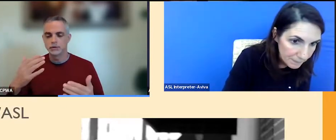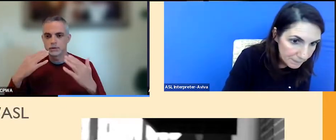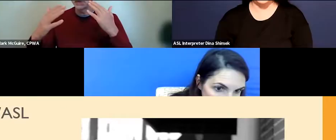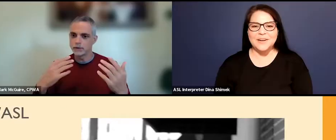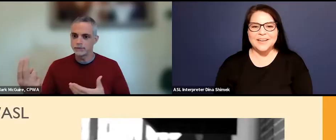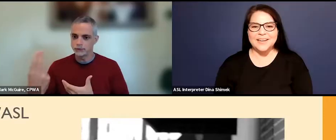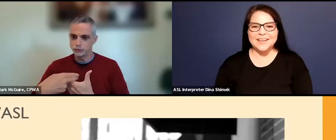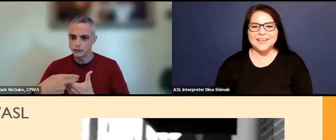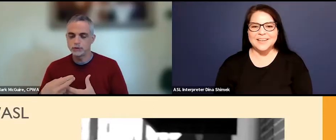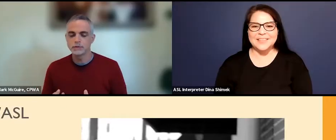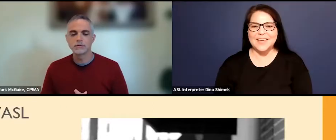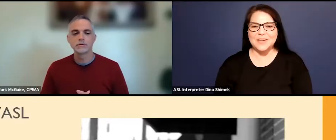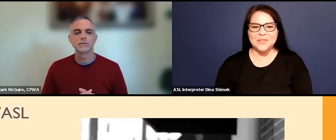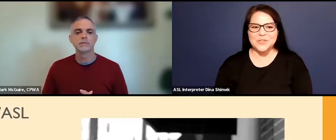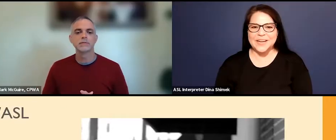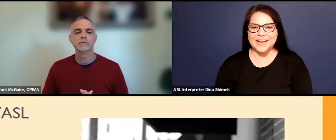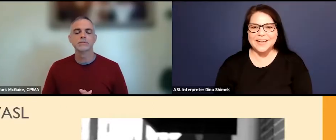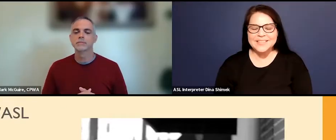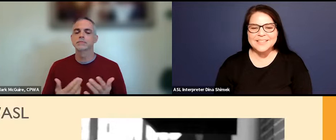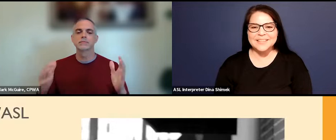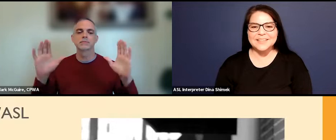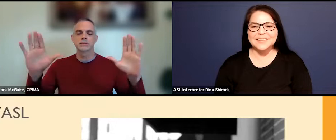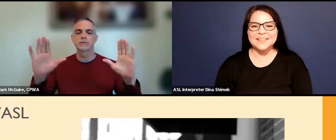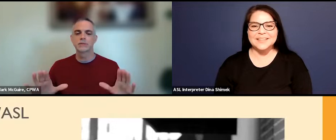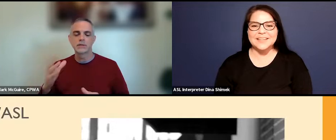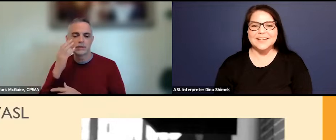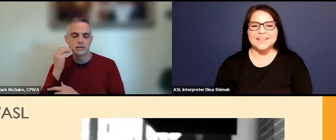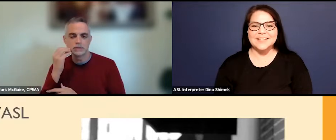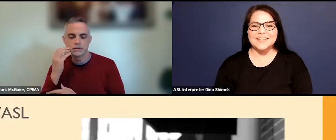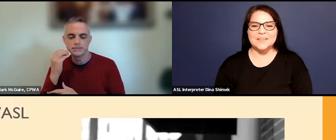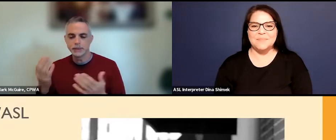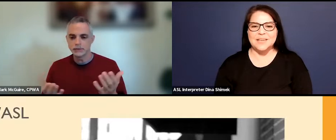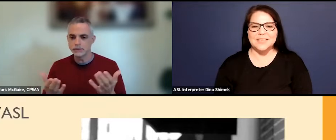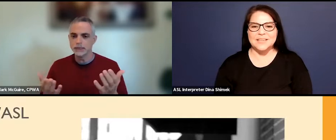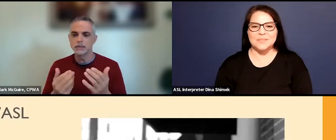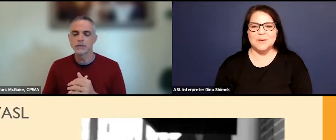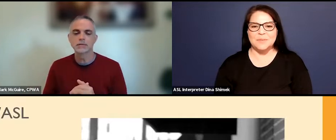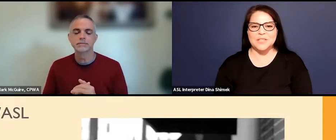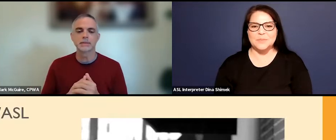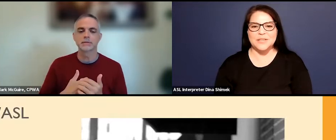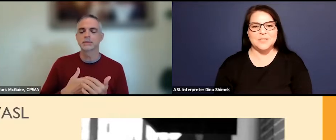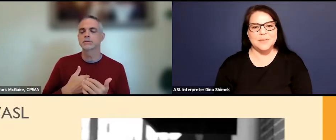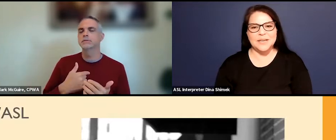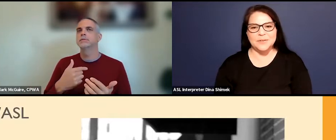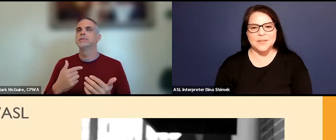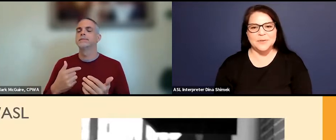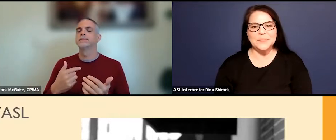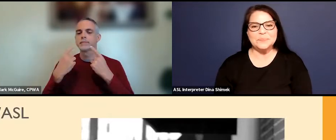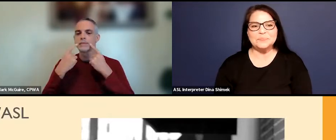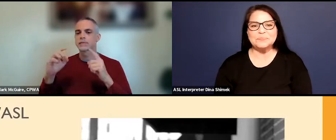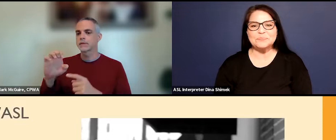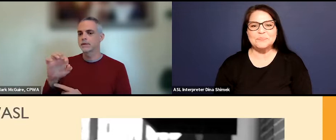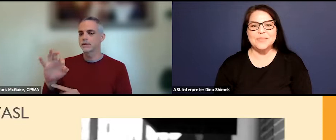Hello, everyone. Thank you for joining us. This is amazing to be able to experience being here with